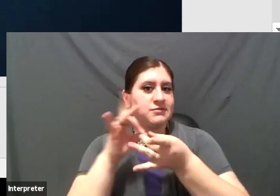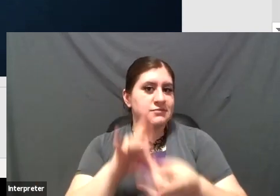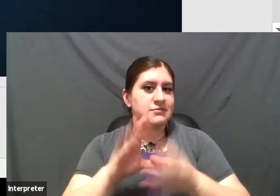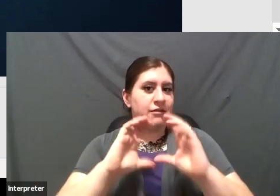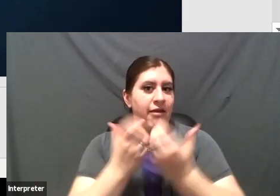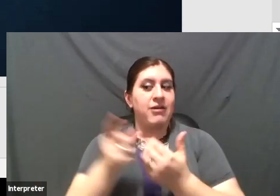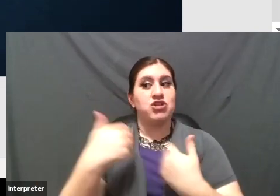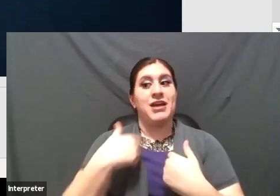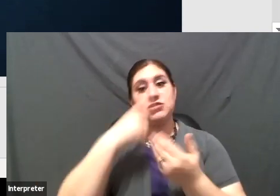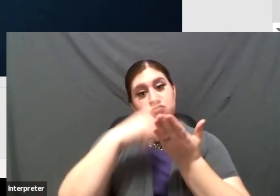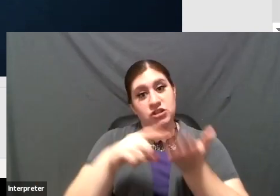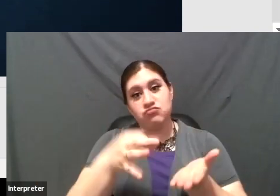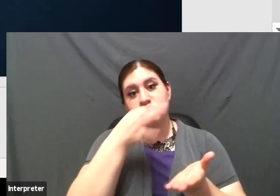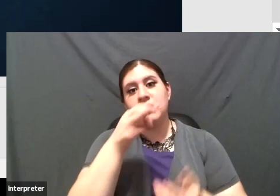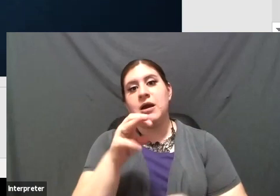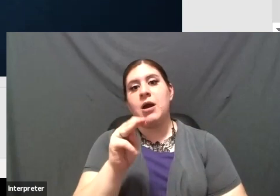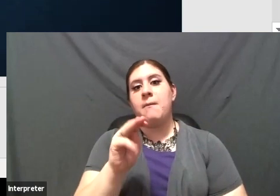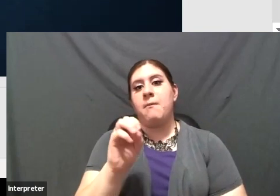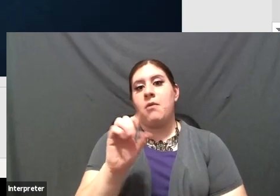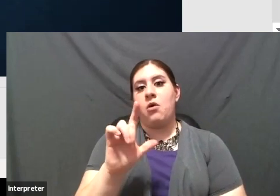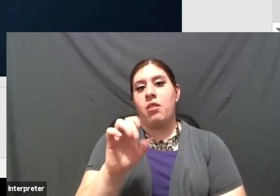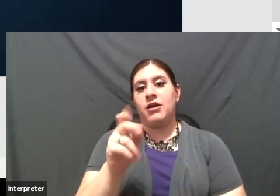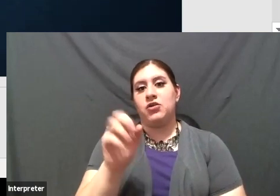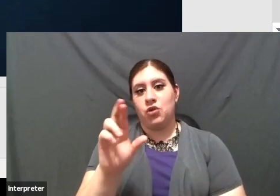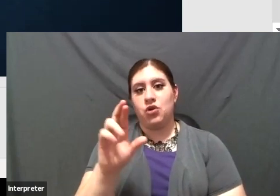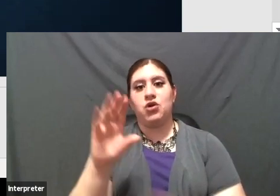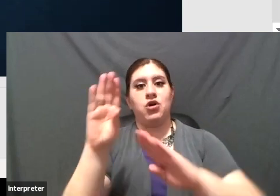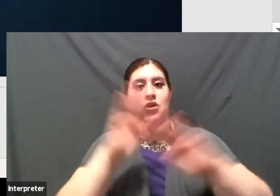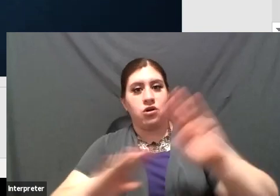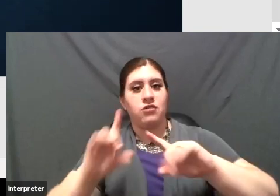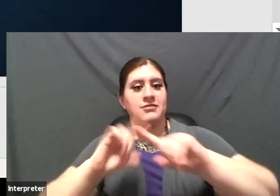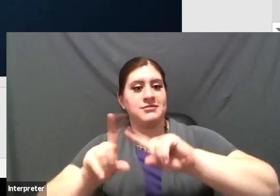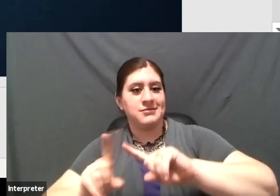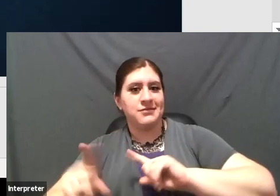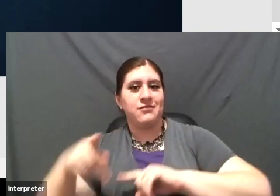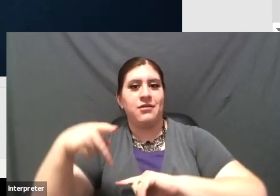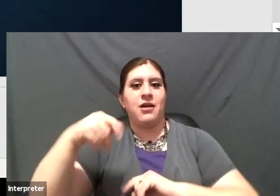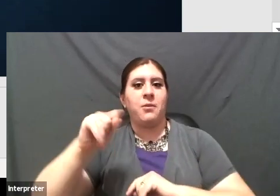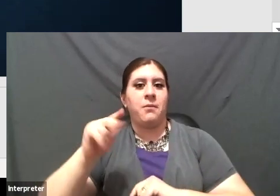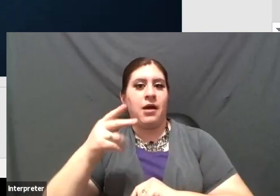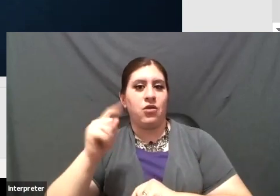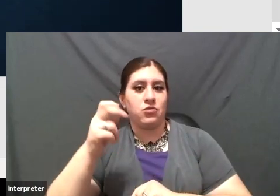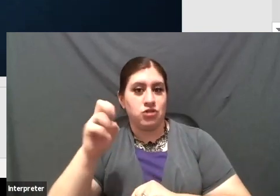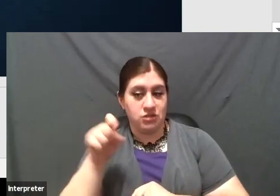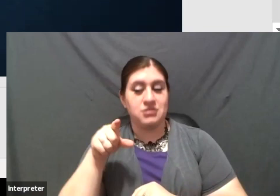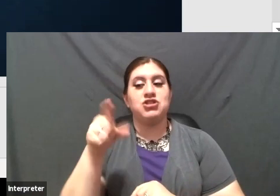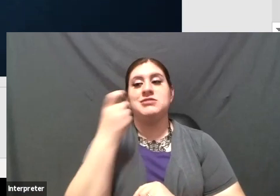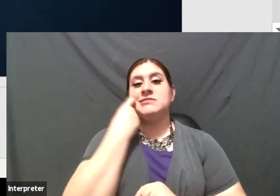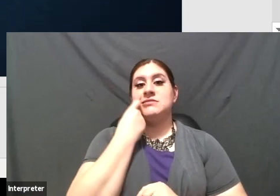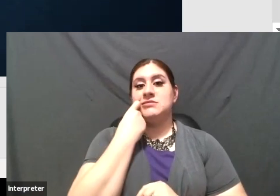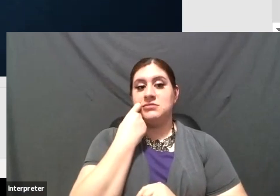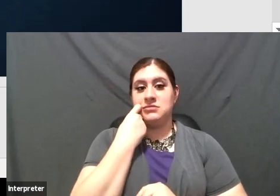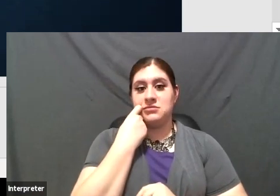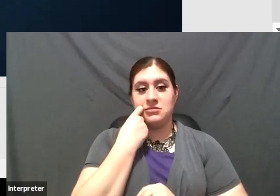research expertise in the molecular biology of eukaryotic pathogens. And she was also this past year the